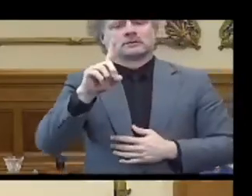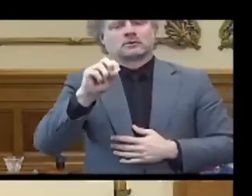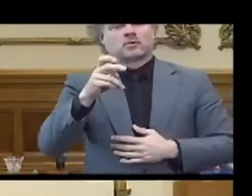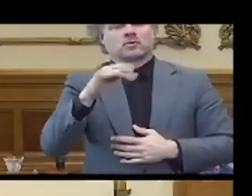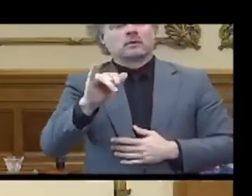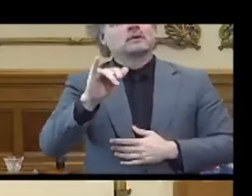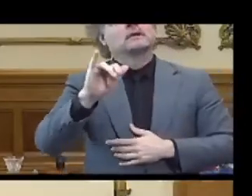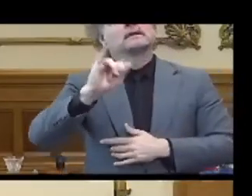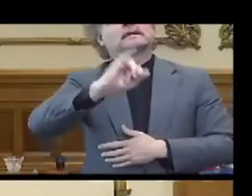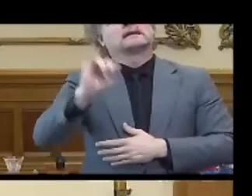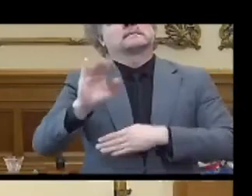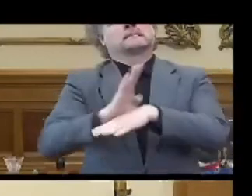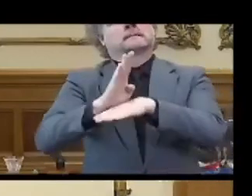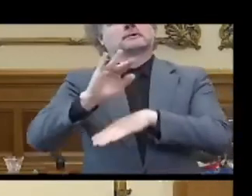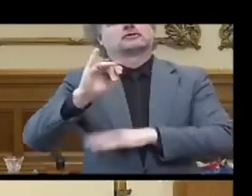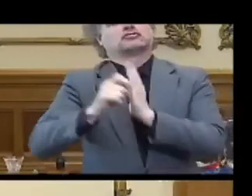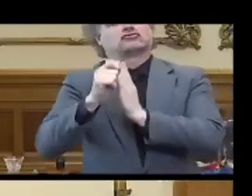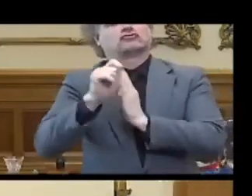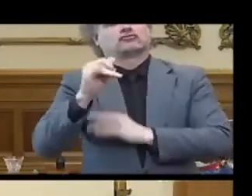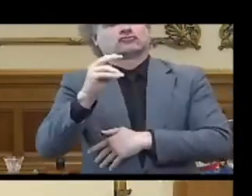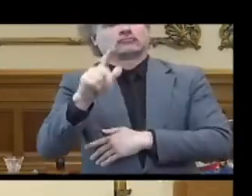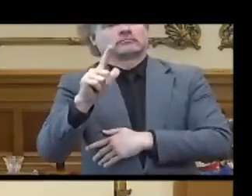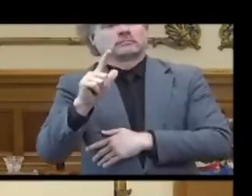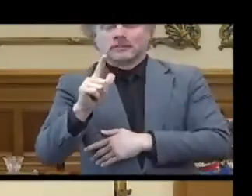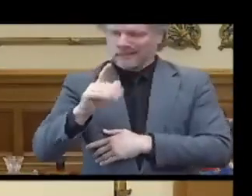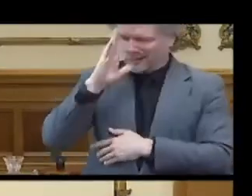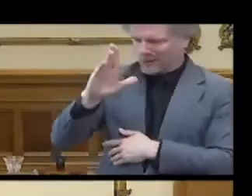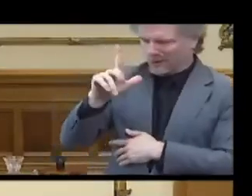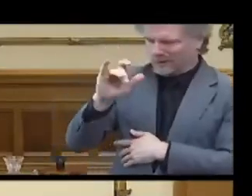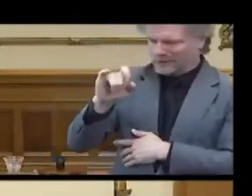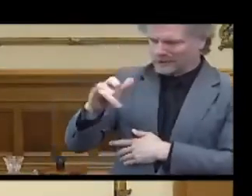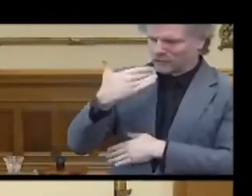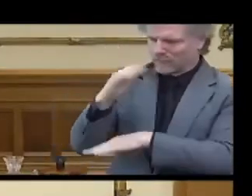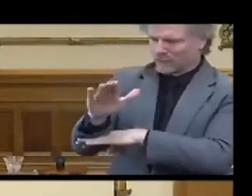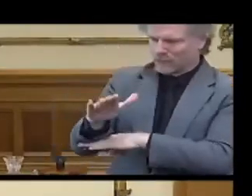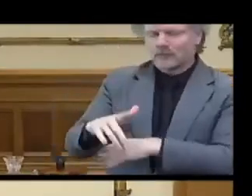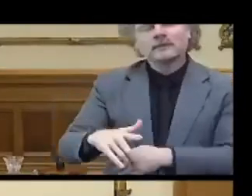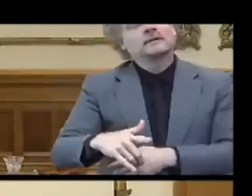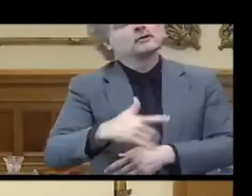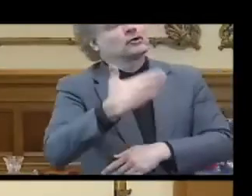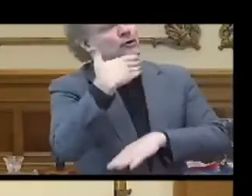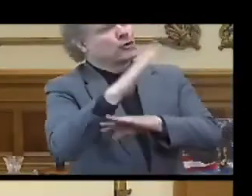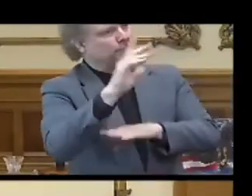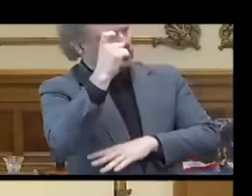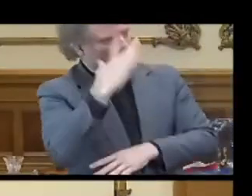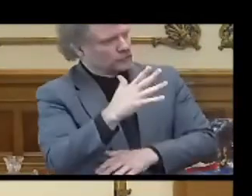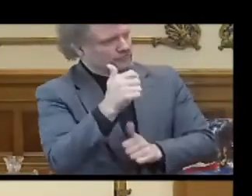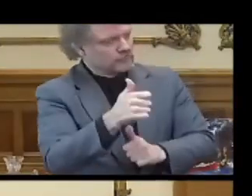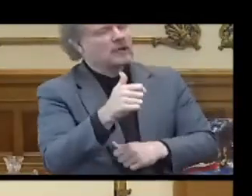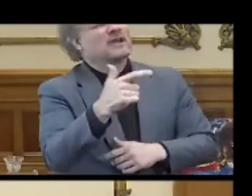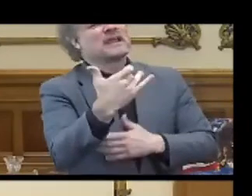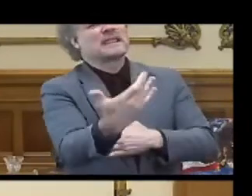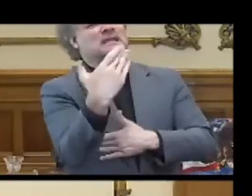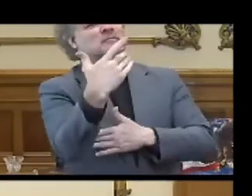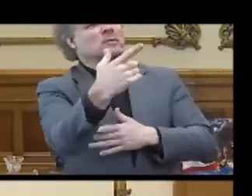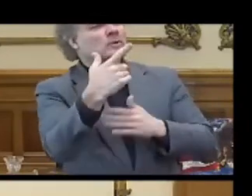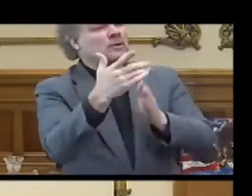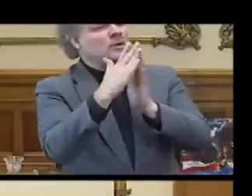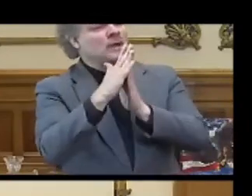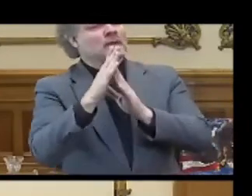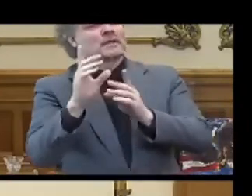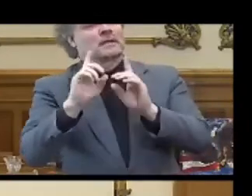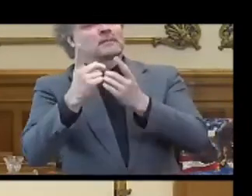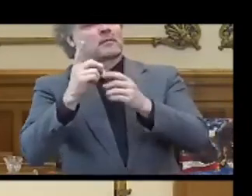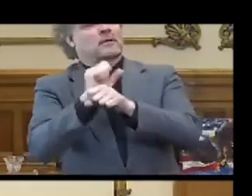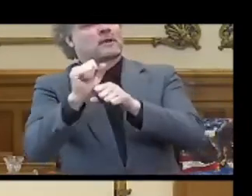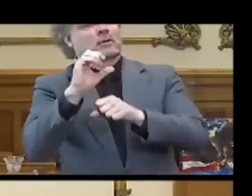Business Journal. Hello, Lindsay. Good afternoon. Good afternoon, Governor. This morning you announced that the Department of Labor